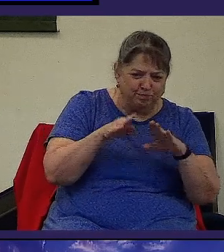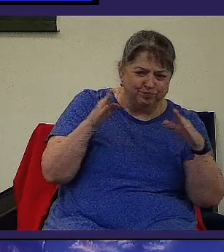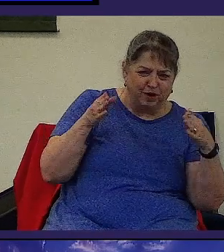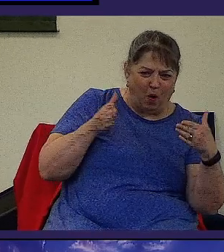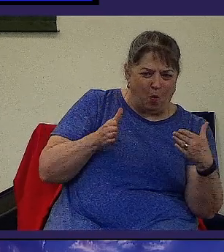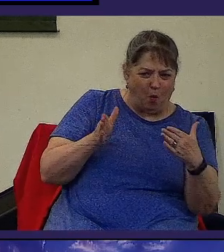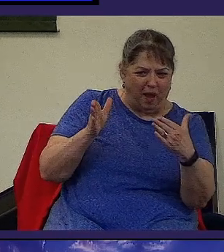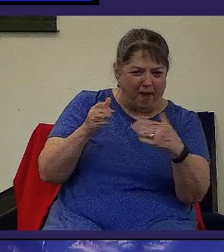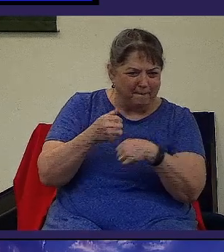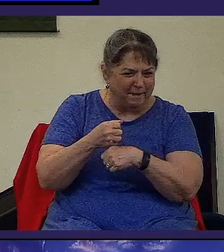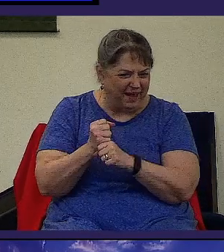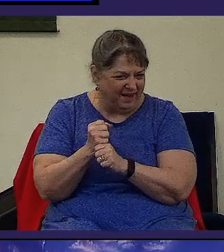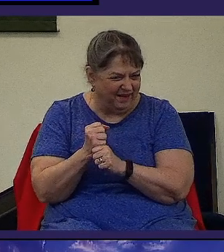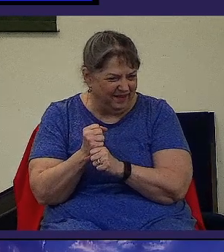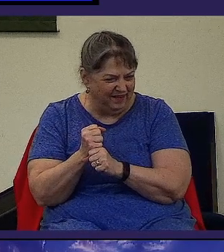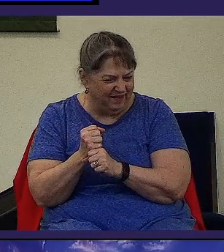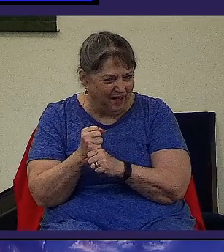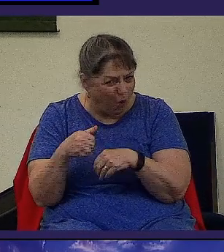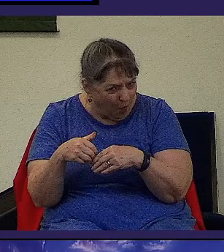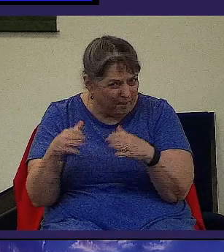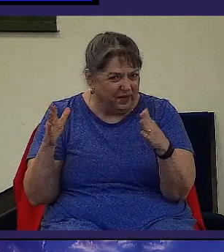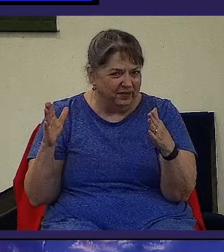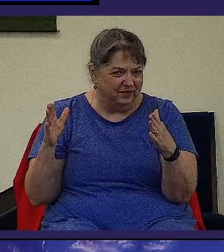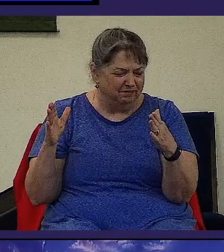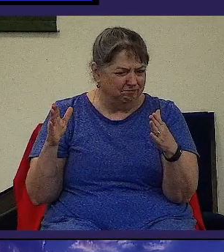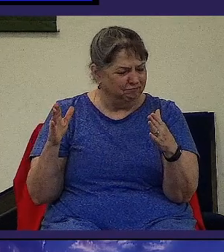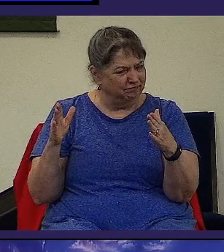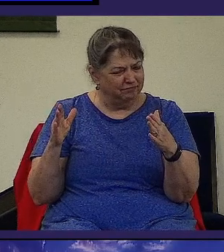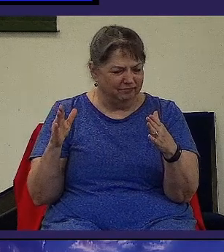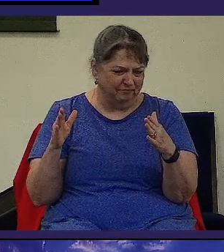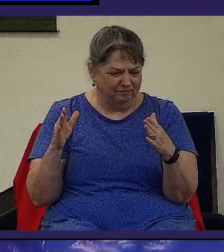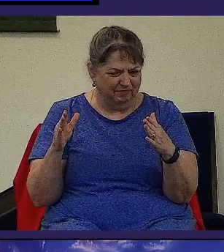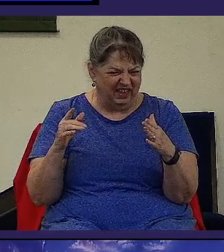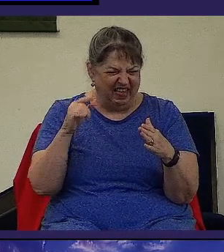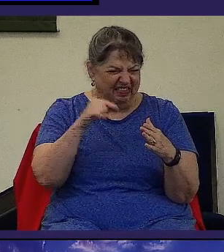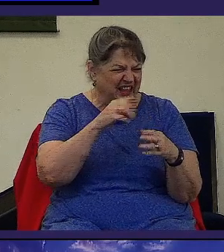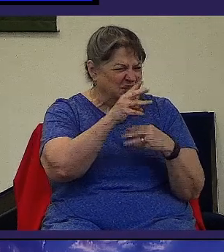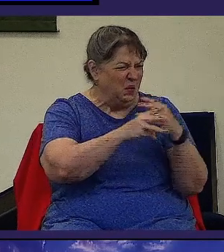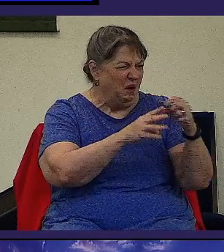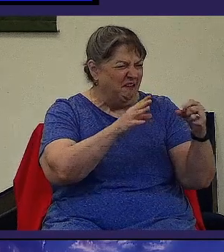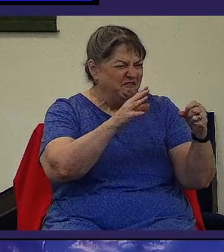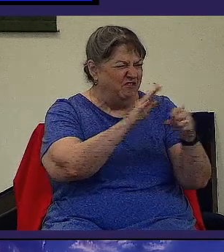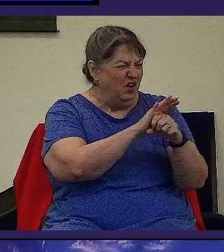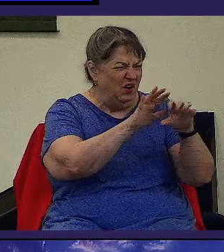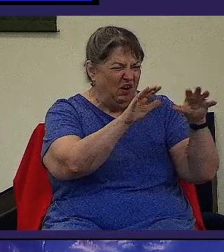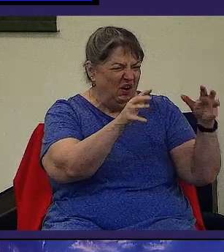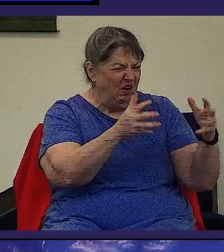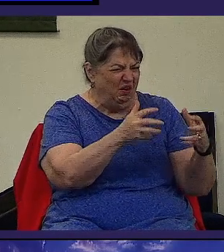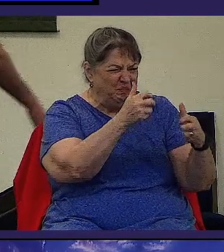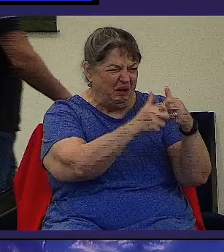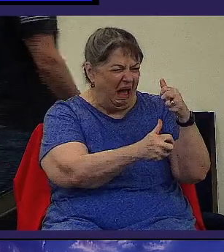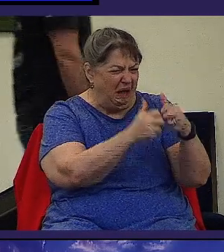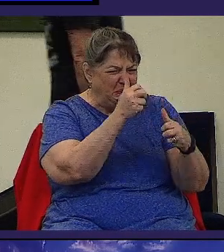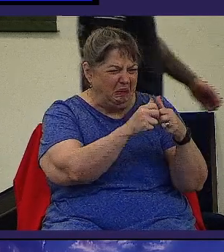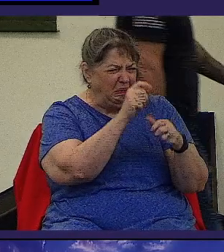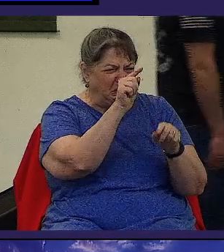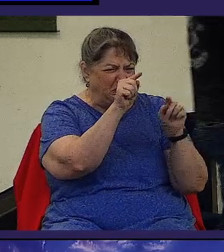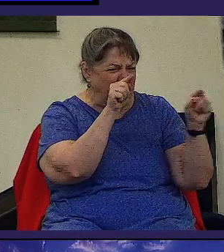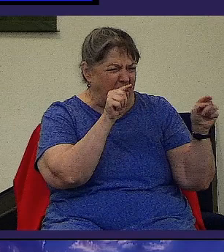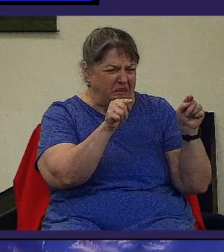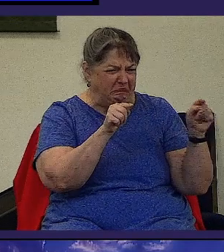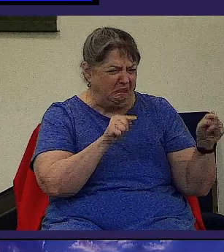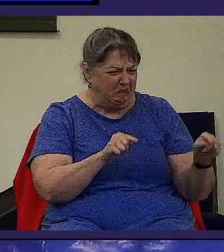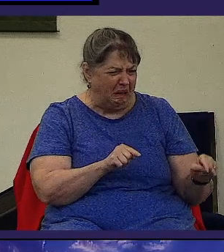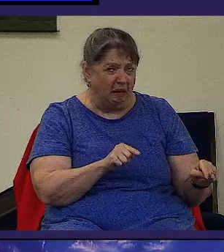as big as it is when you try to comprehend the size of our world and everything that entails the movements the activities of our